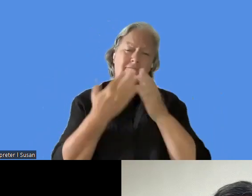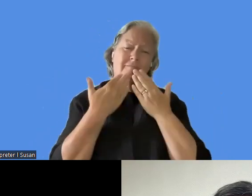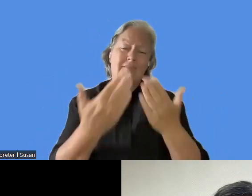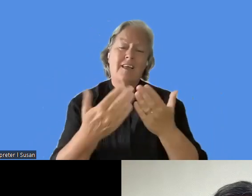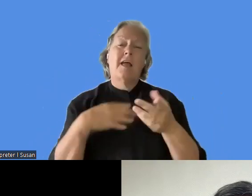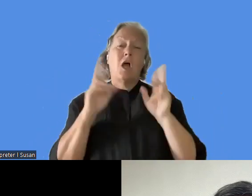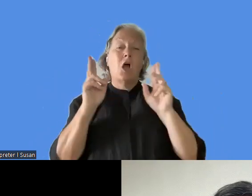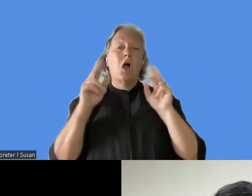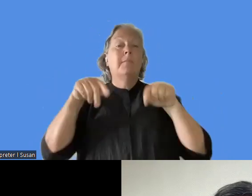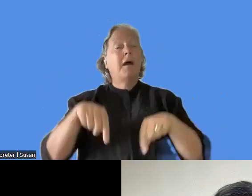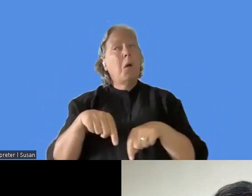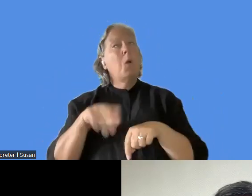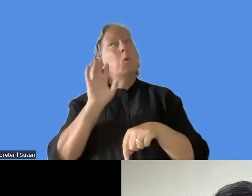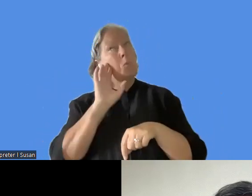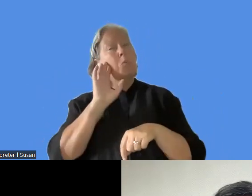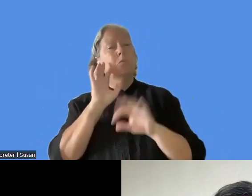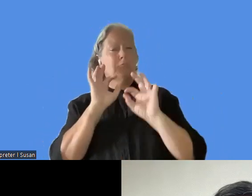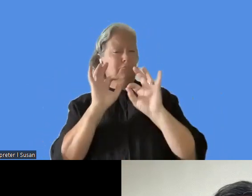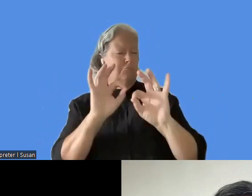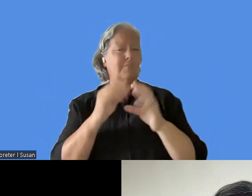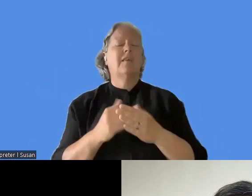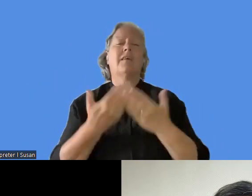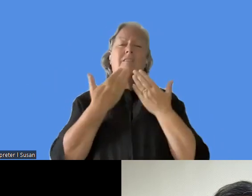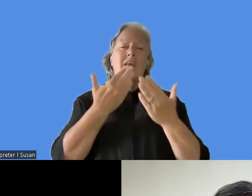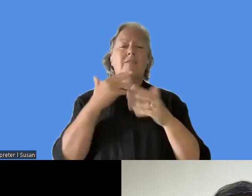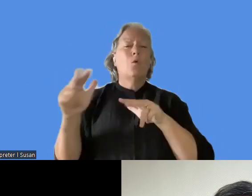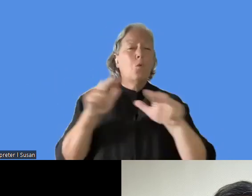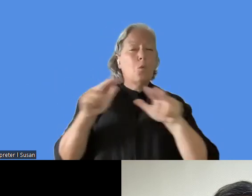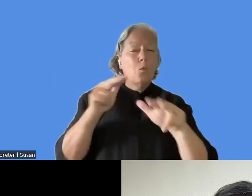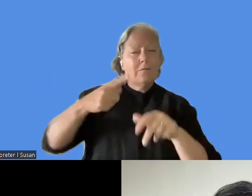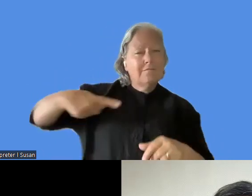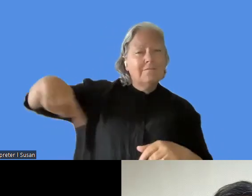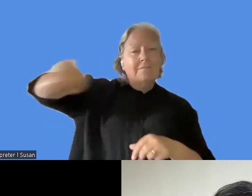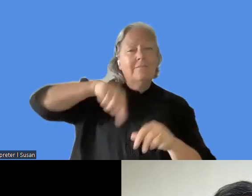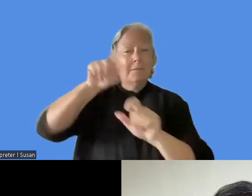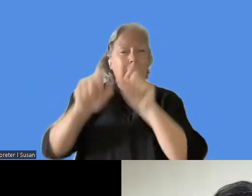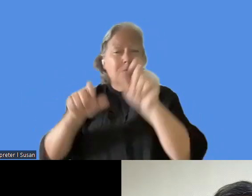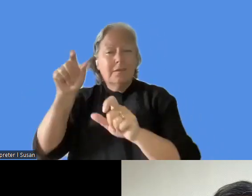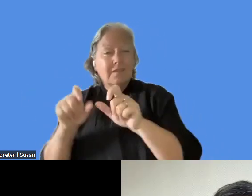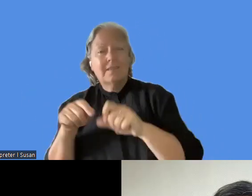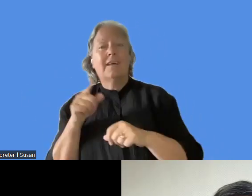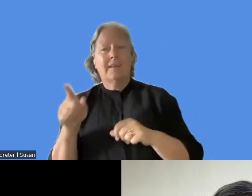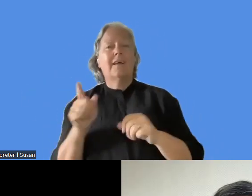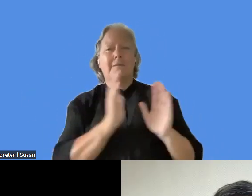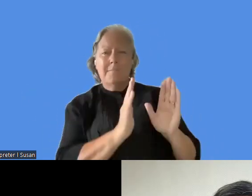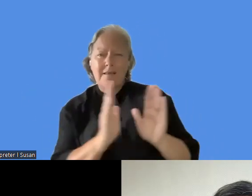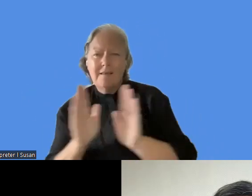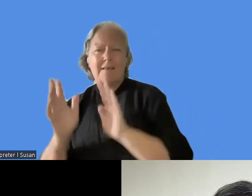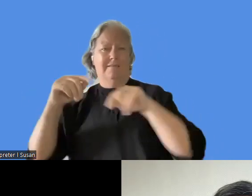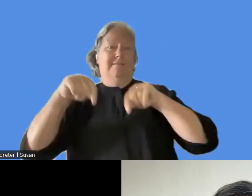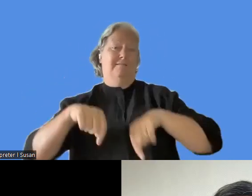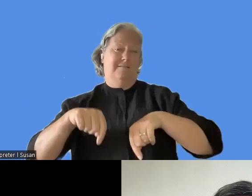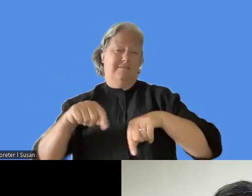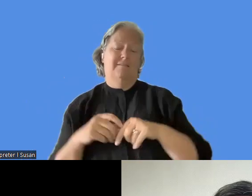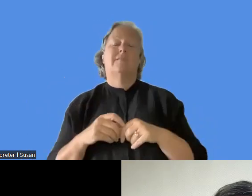session useful. A big thanks to the logistics teams that have managed to put this session in place in